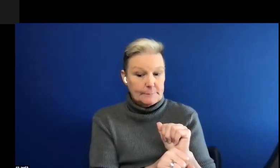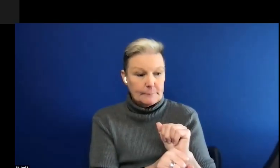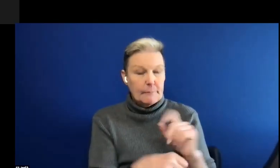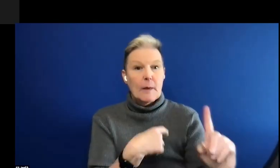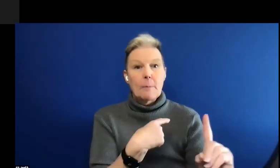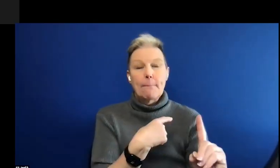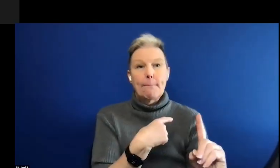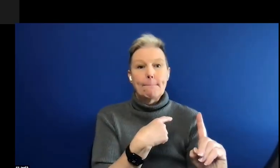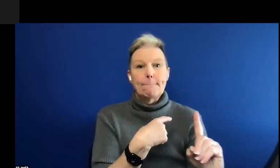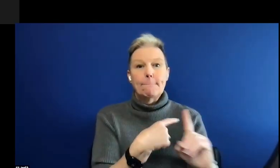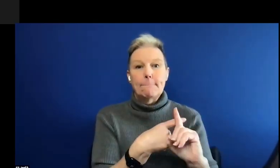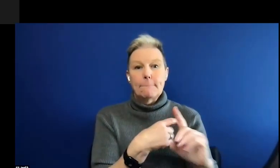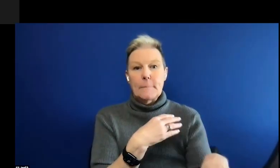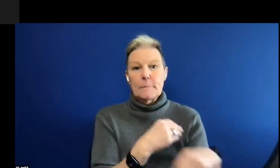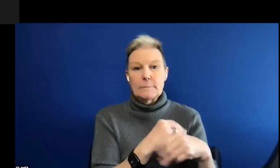Plus,